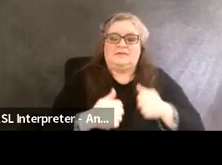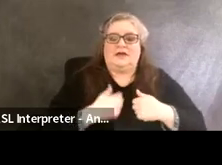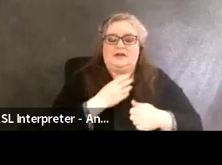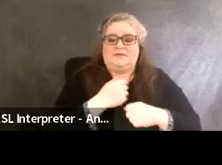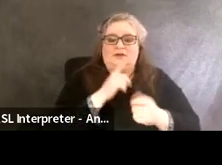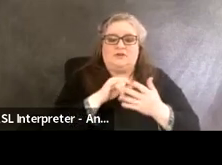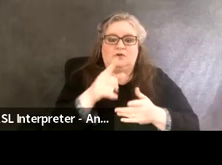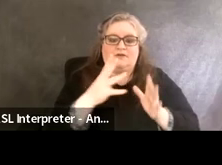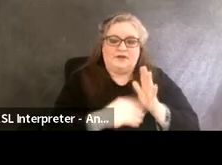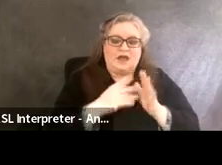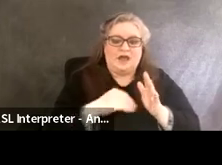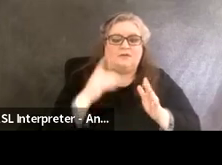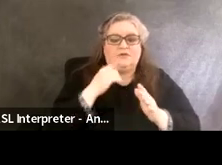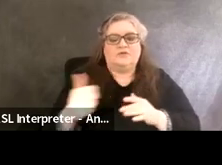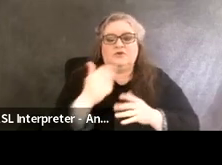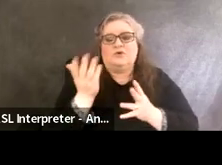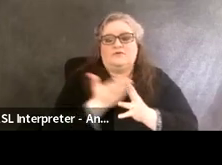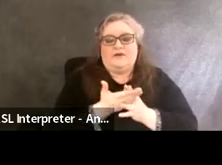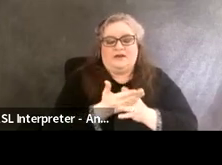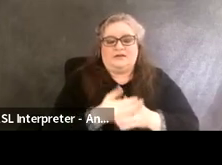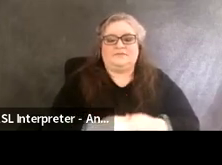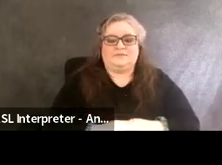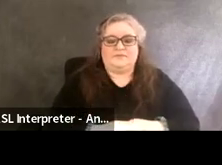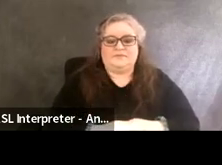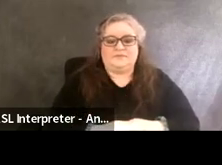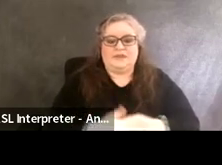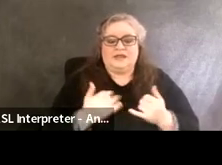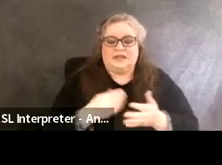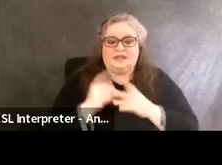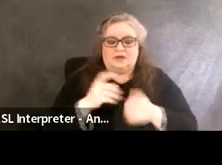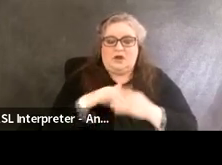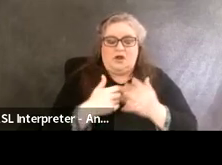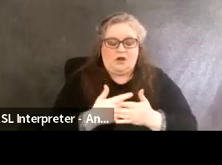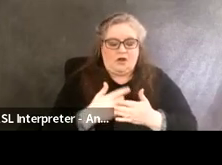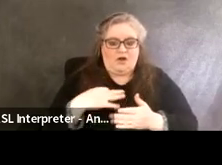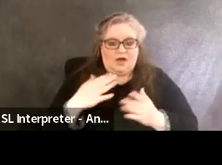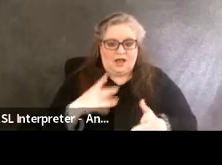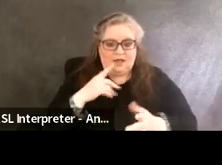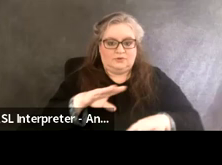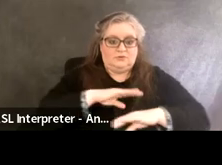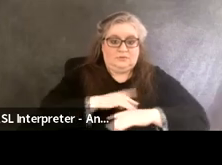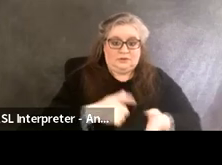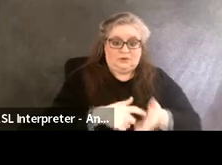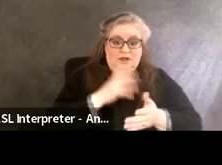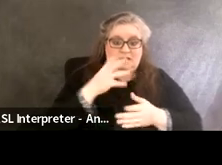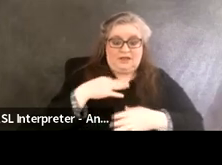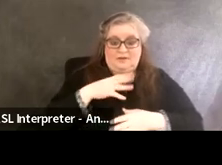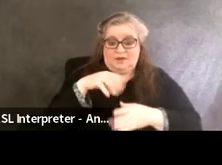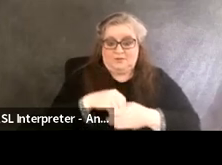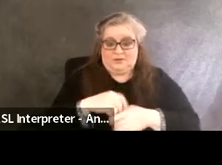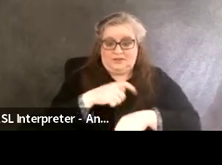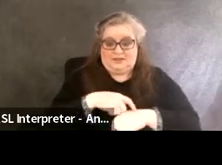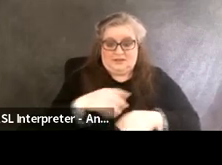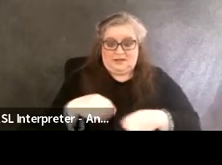for your files. And for this grant, all applicants who meet eligibility requirements and apply within the application window will